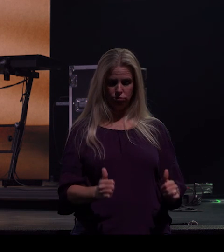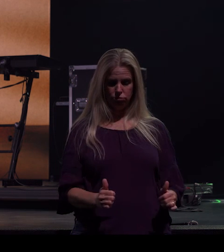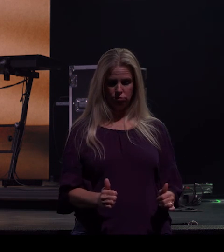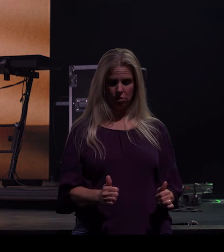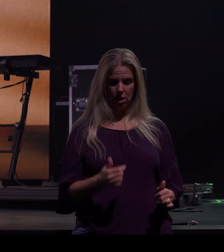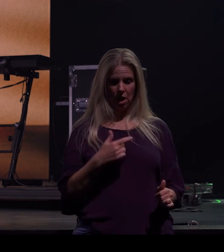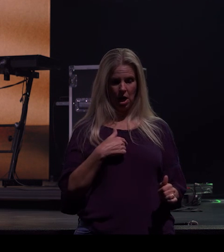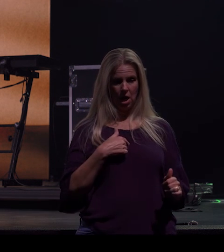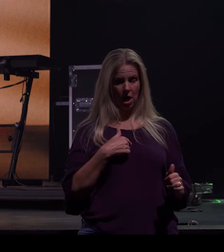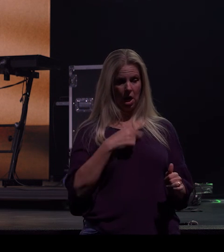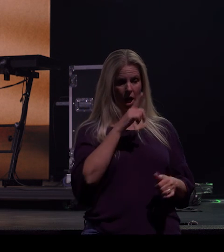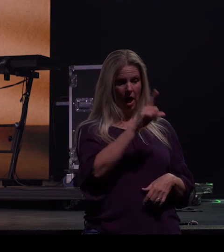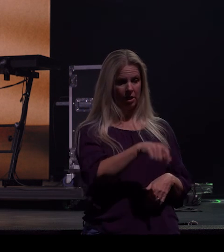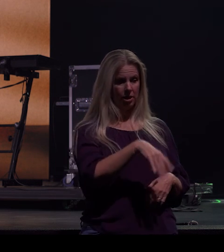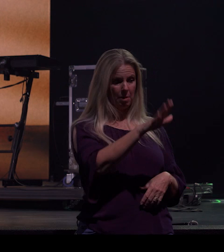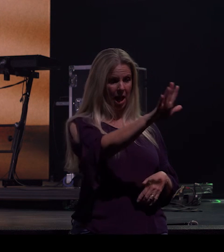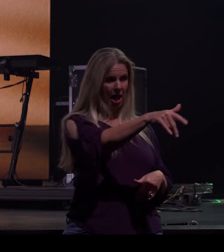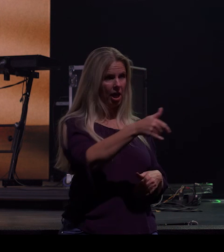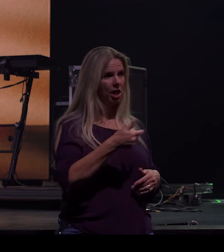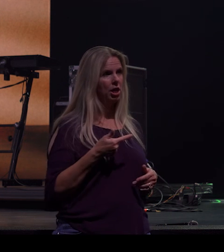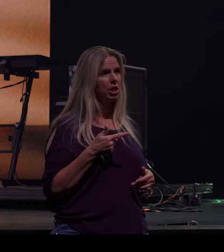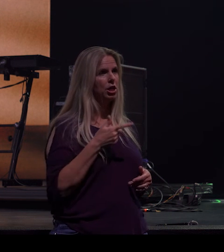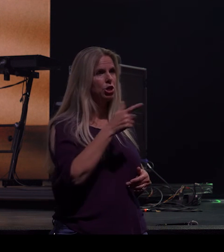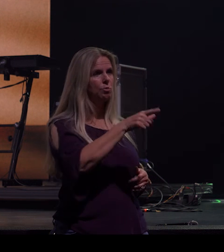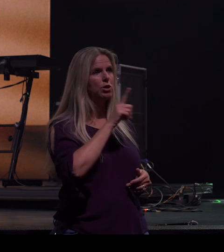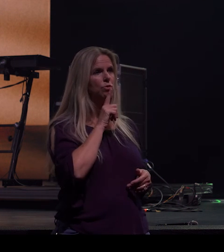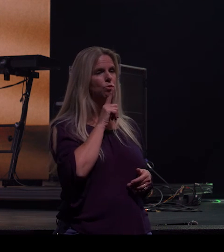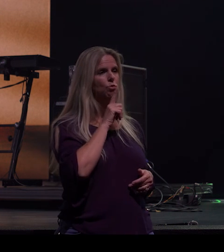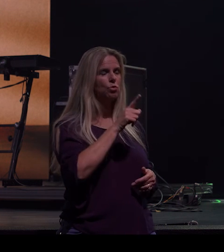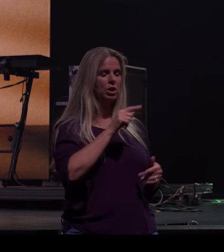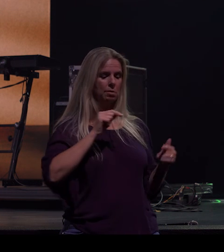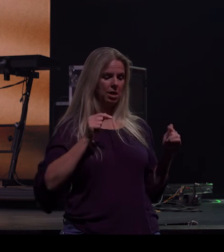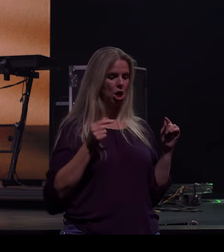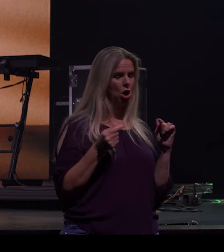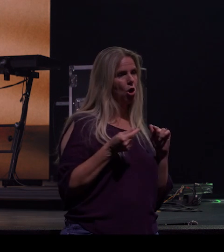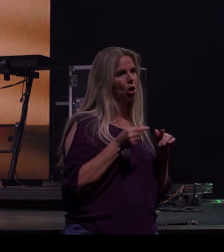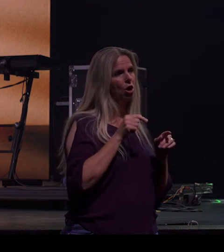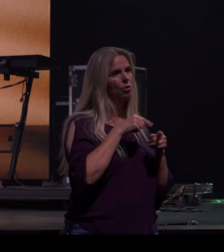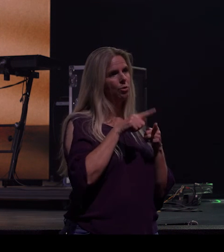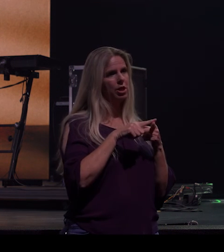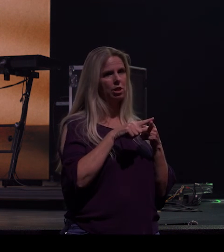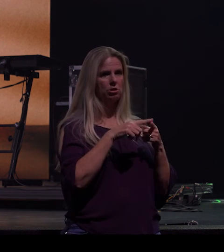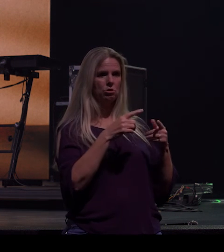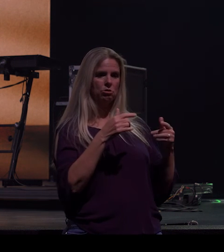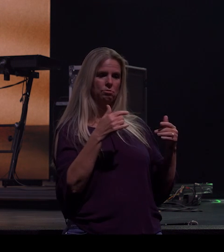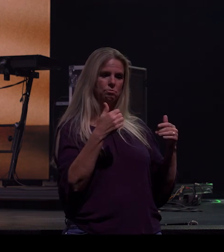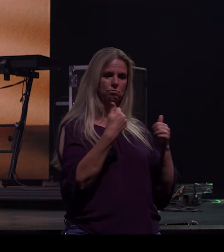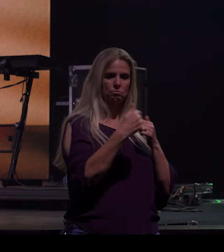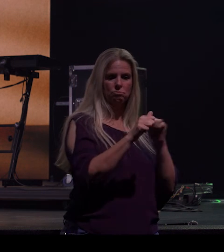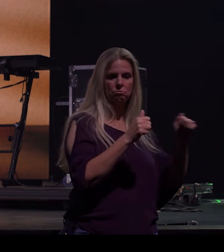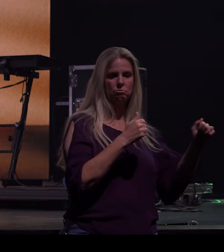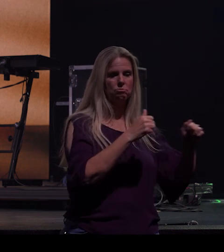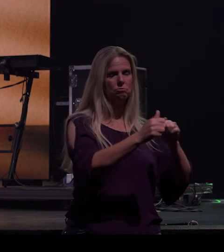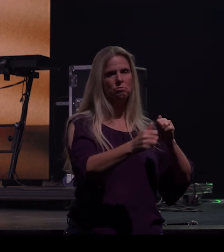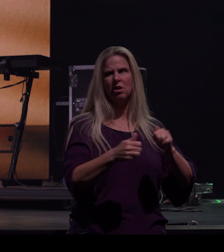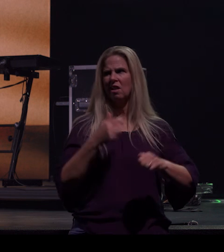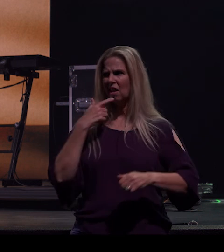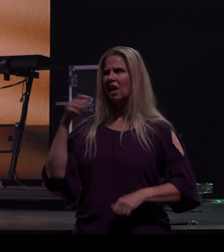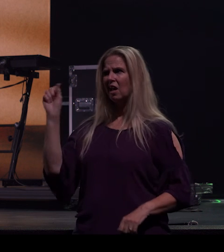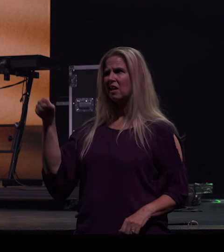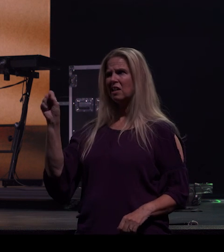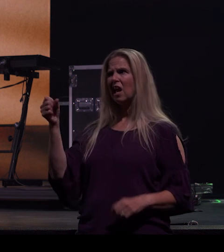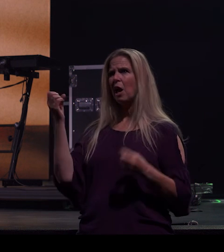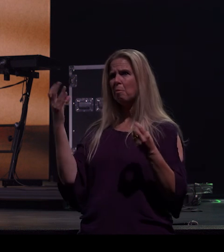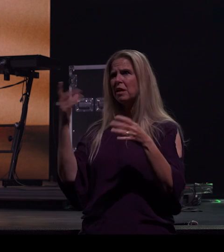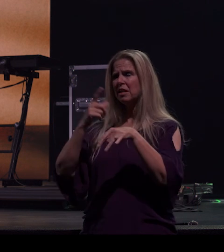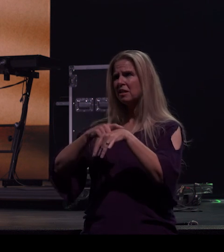I asked him, I said, hey, you ever been really, really injured when you were playing professionally, like a physical injury? He said, oh, multiple times. Is this a